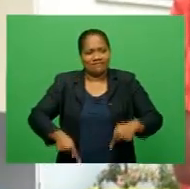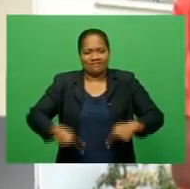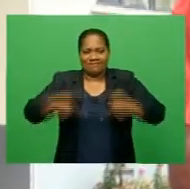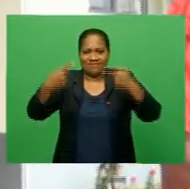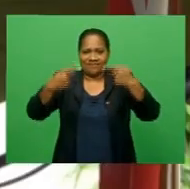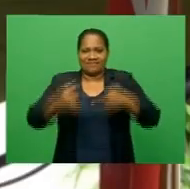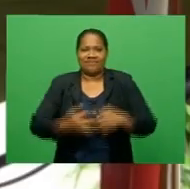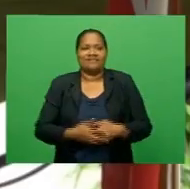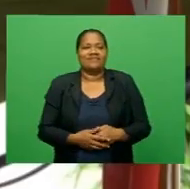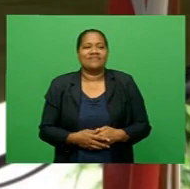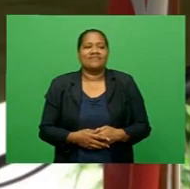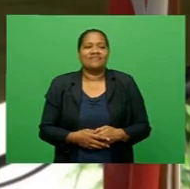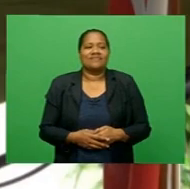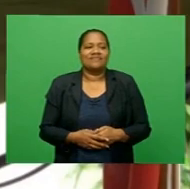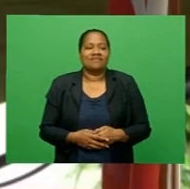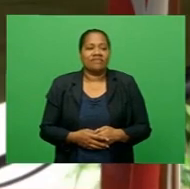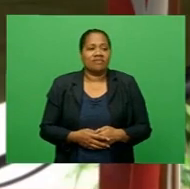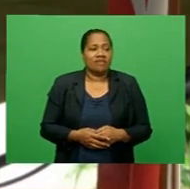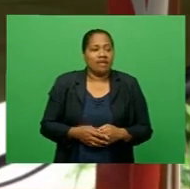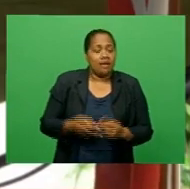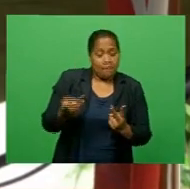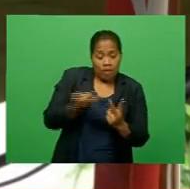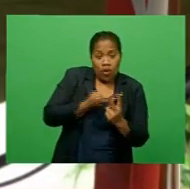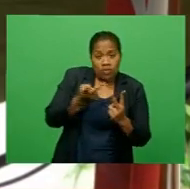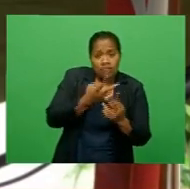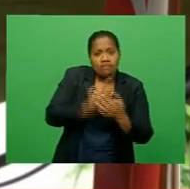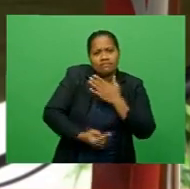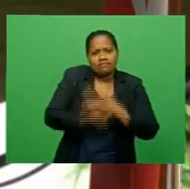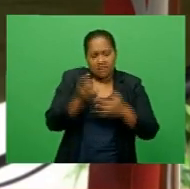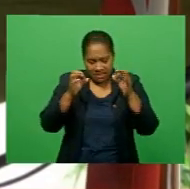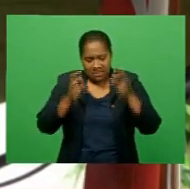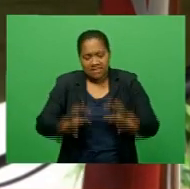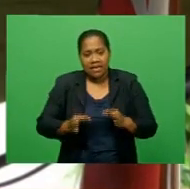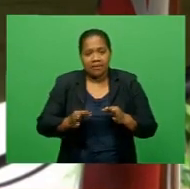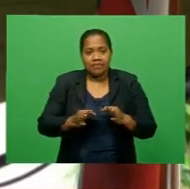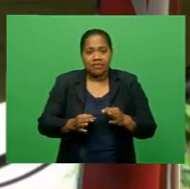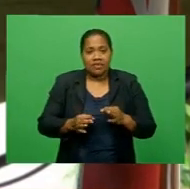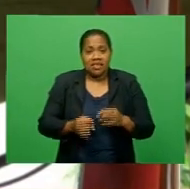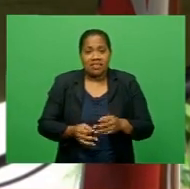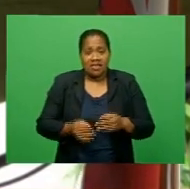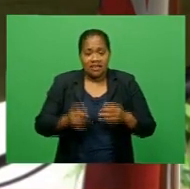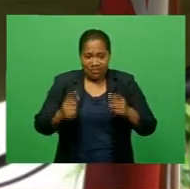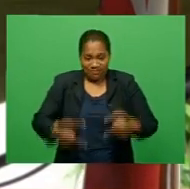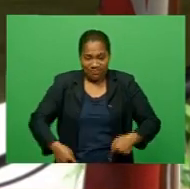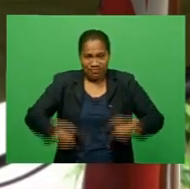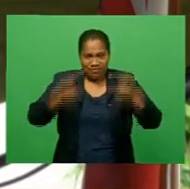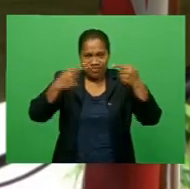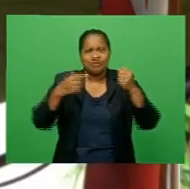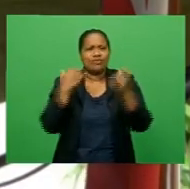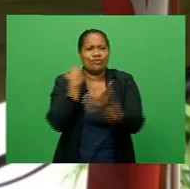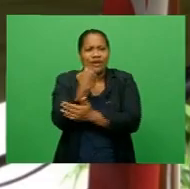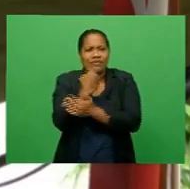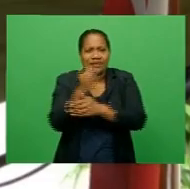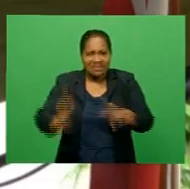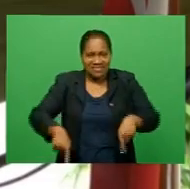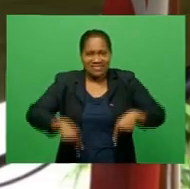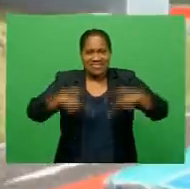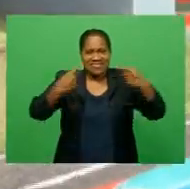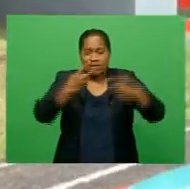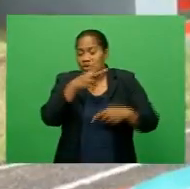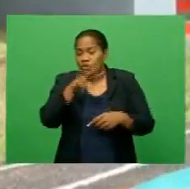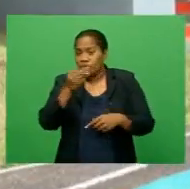Rise. Both forces have decided that Schooner Bowl 2020 will be a charity